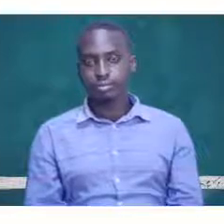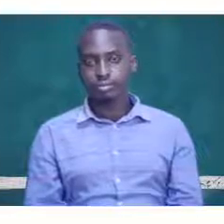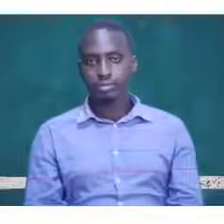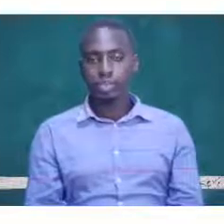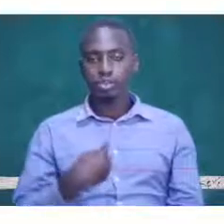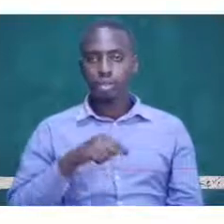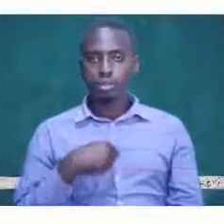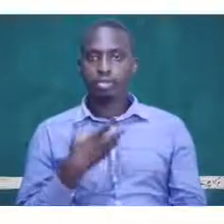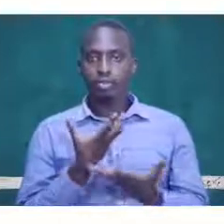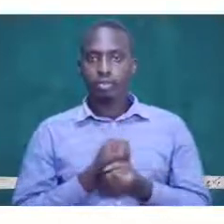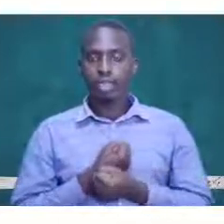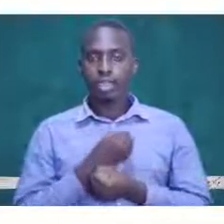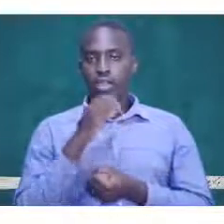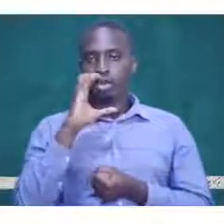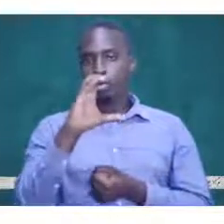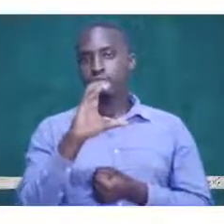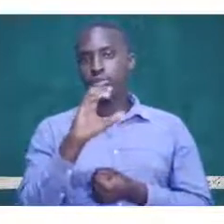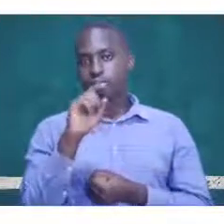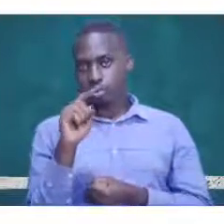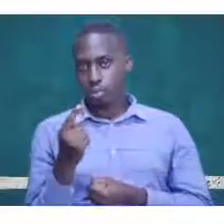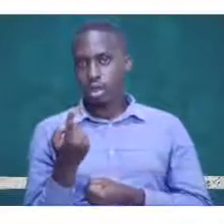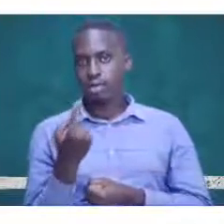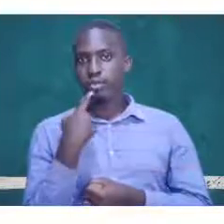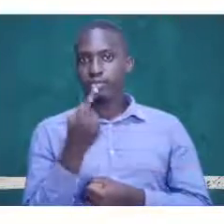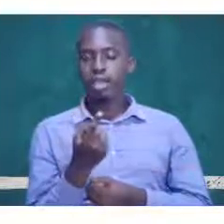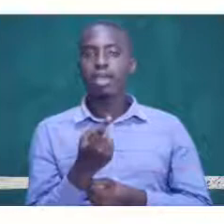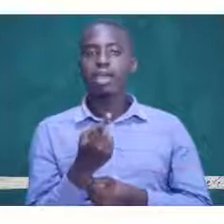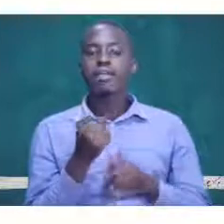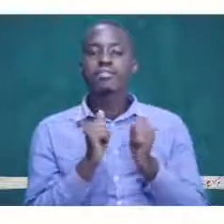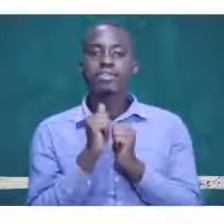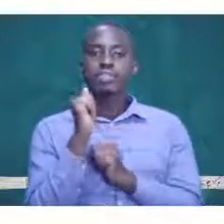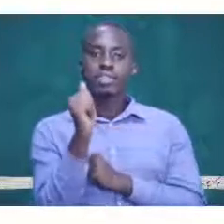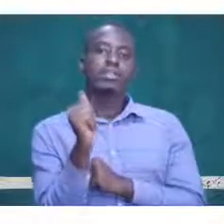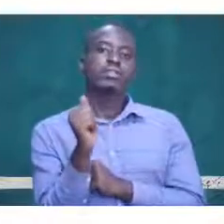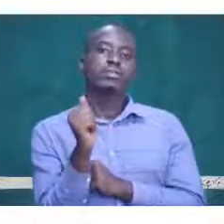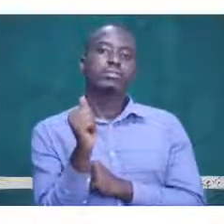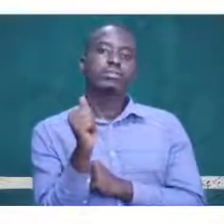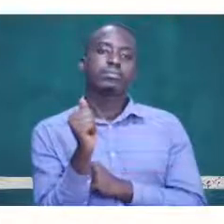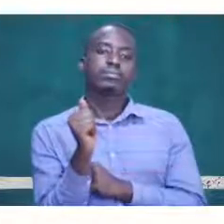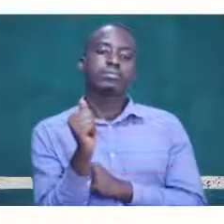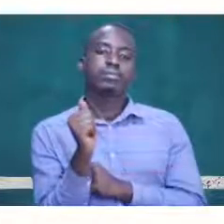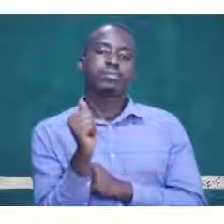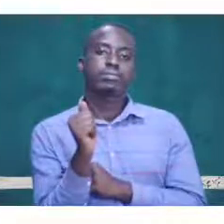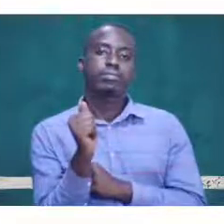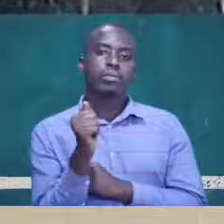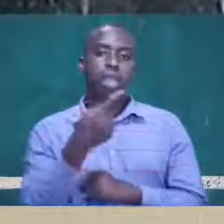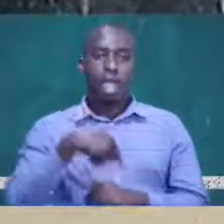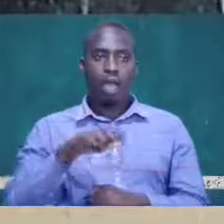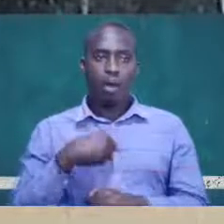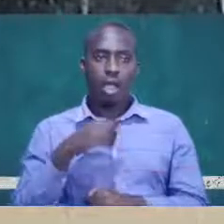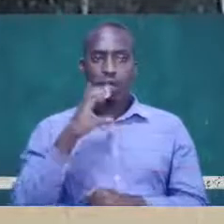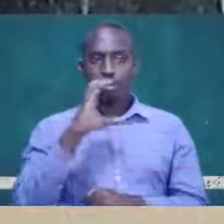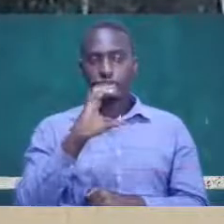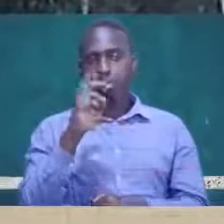we have consumption 1. Consumption 1 is 15. Consumption 1 is 15. Our consumption